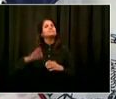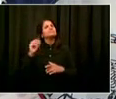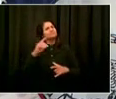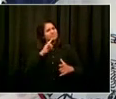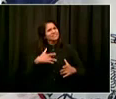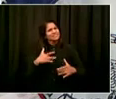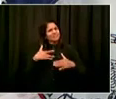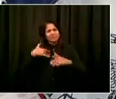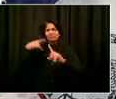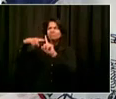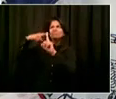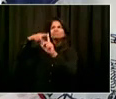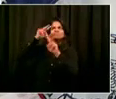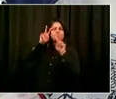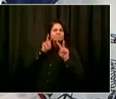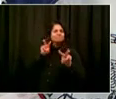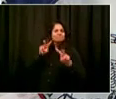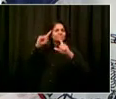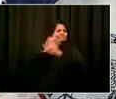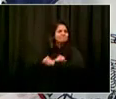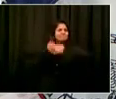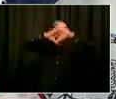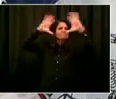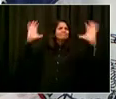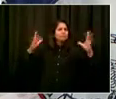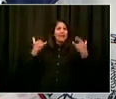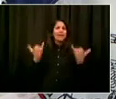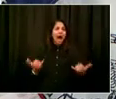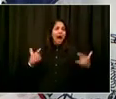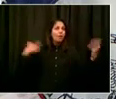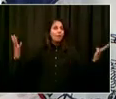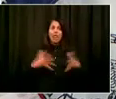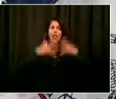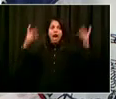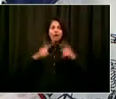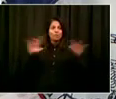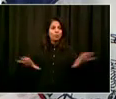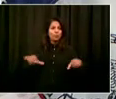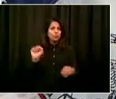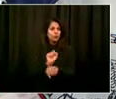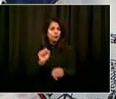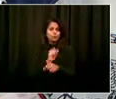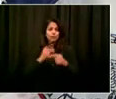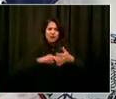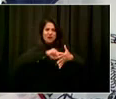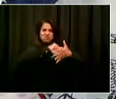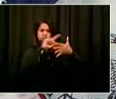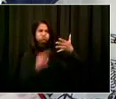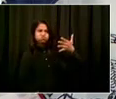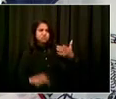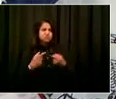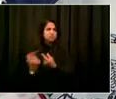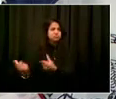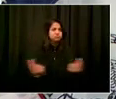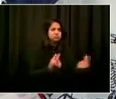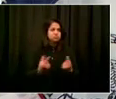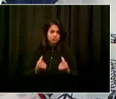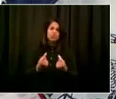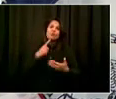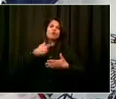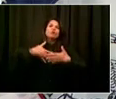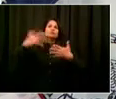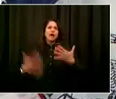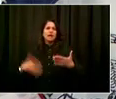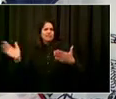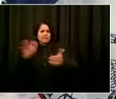his side and has fundamentally changed this nation already by showing that leadership is for everyone. Everyone's talents will be